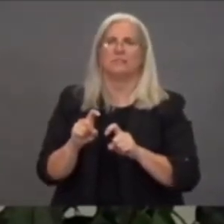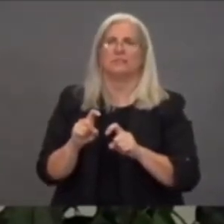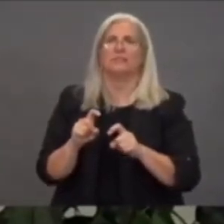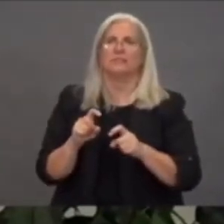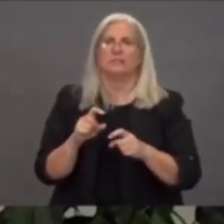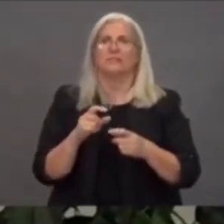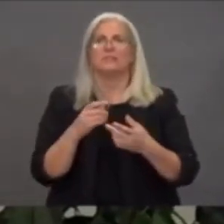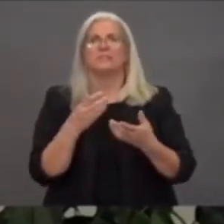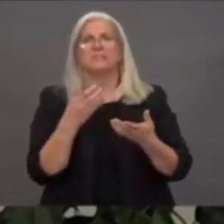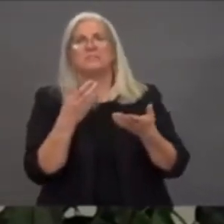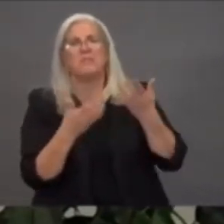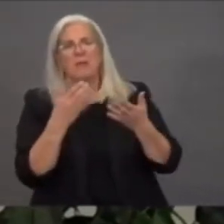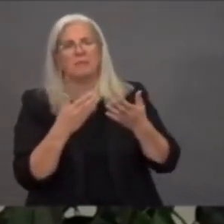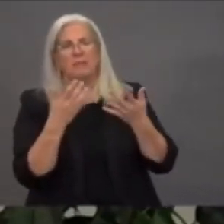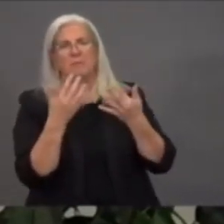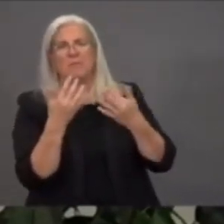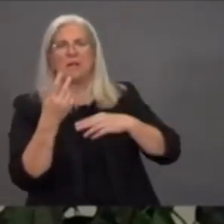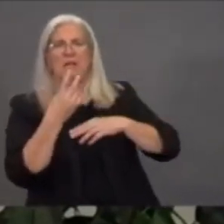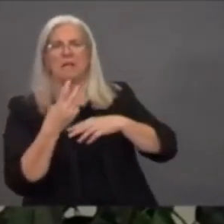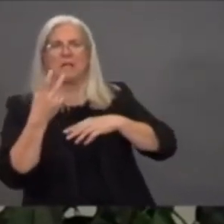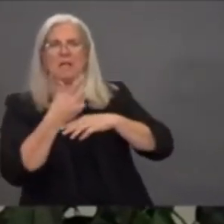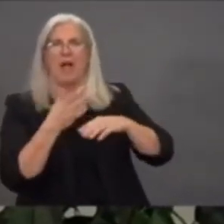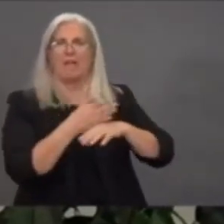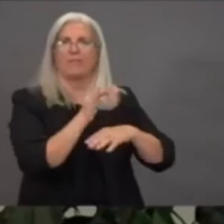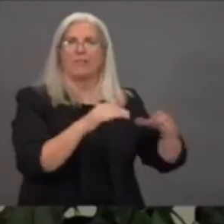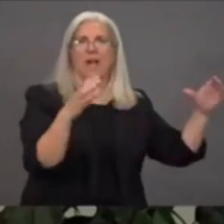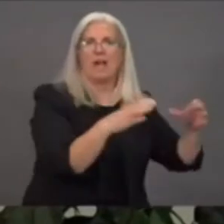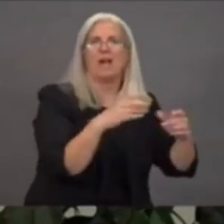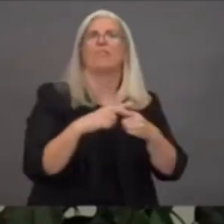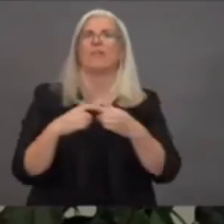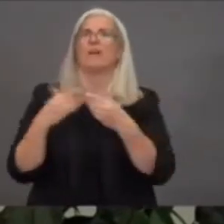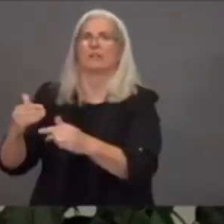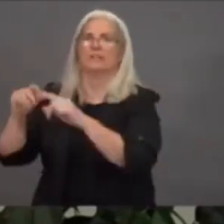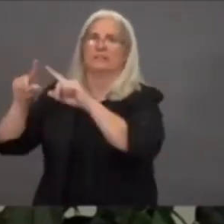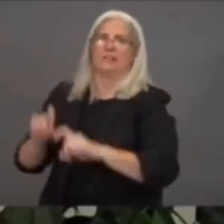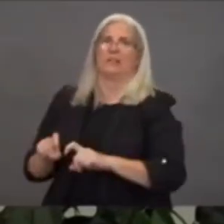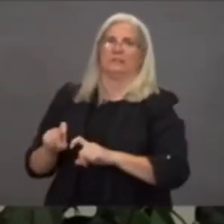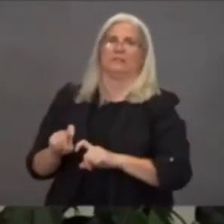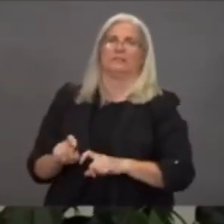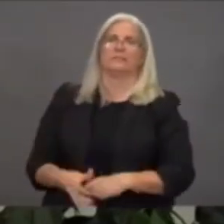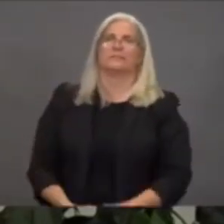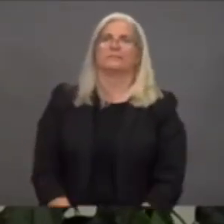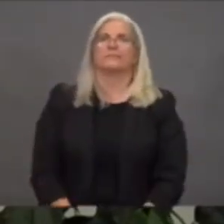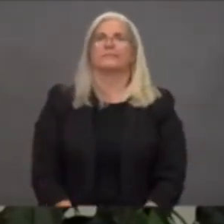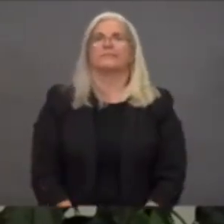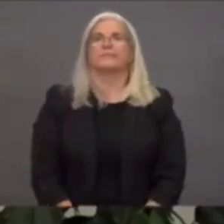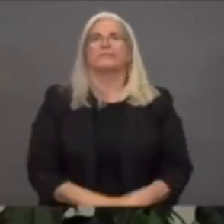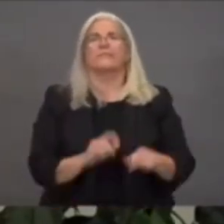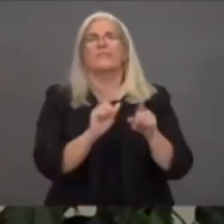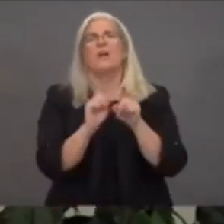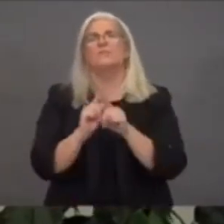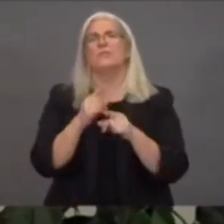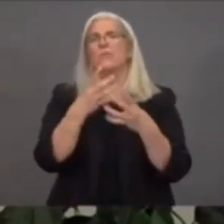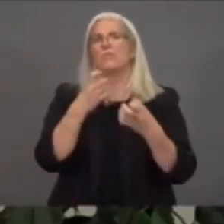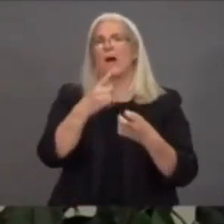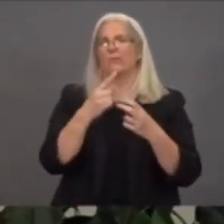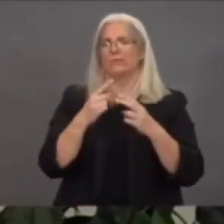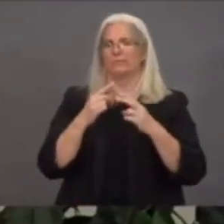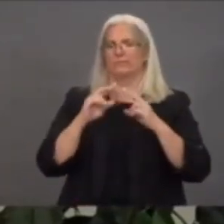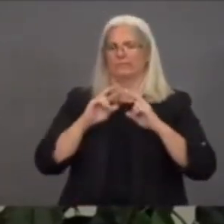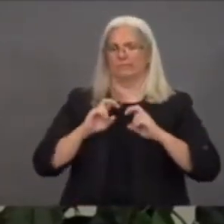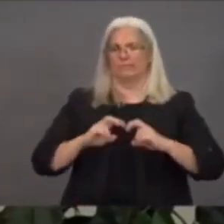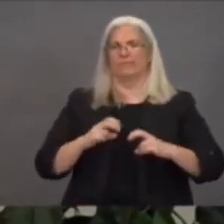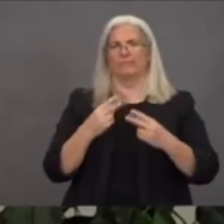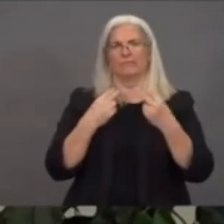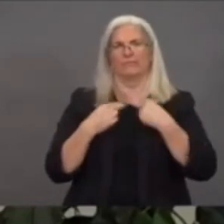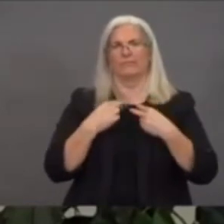6 days after the gathering. But you do want to watch yourself for symptoms for the whole 14 days after the gathering,